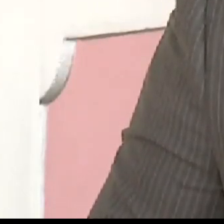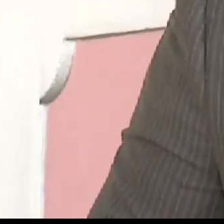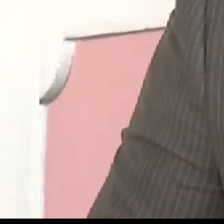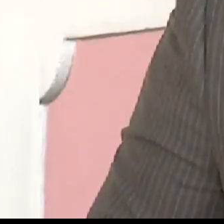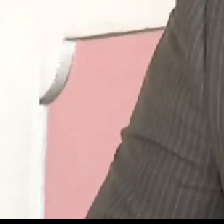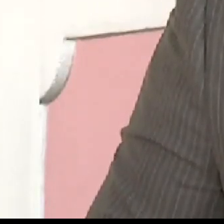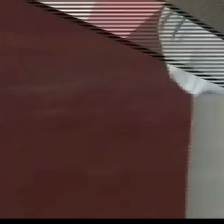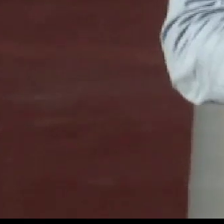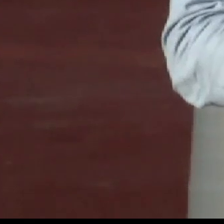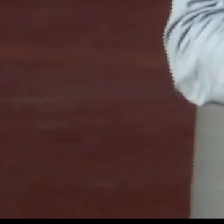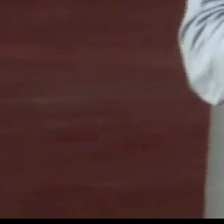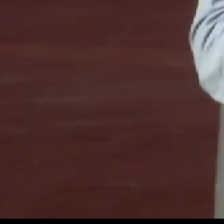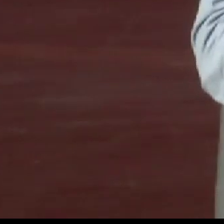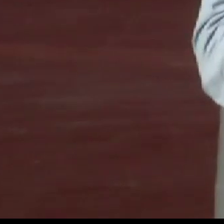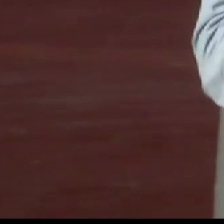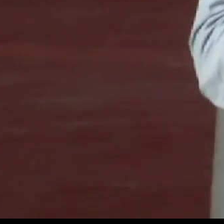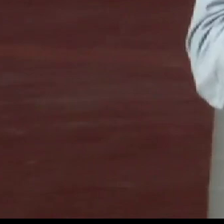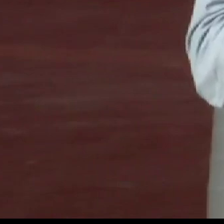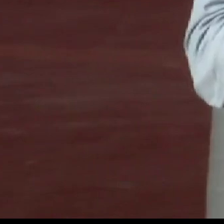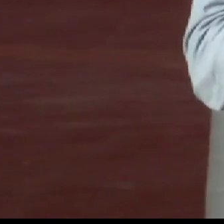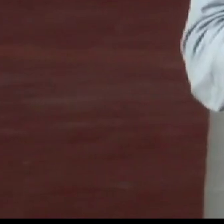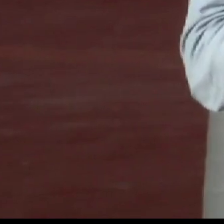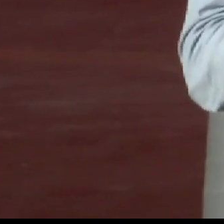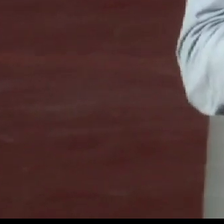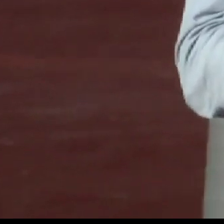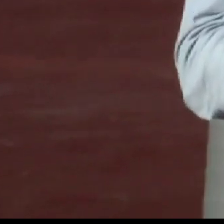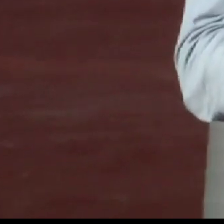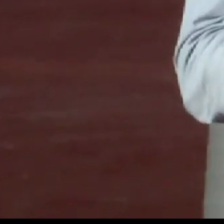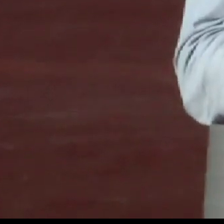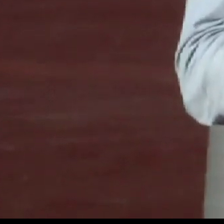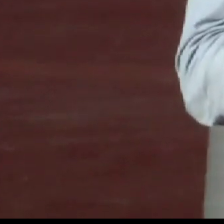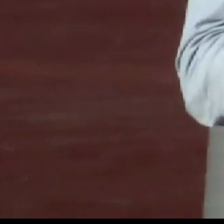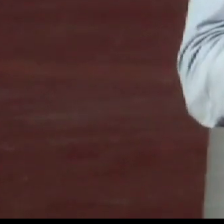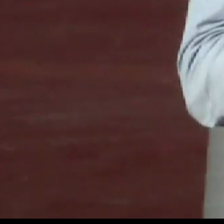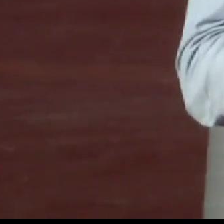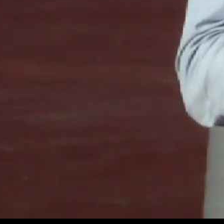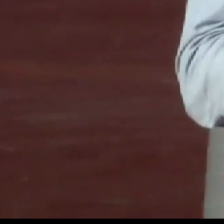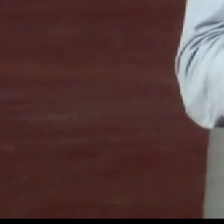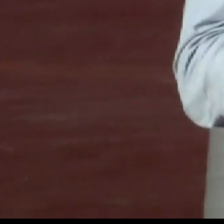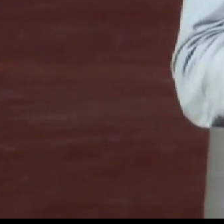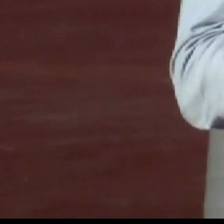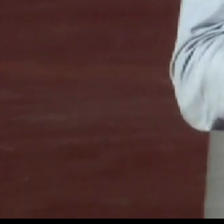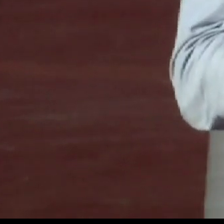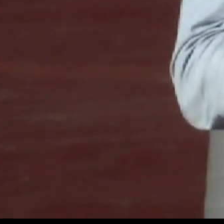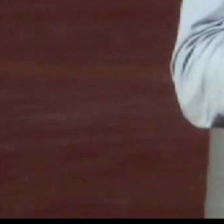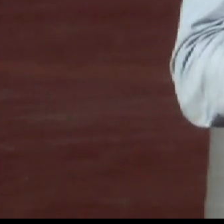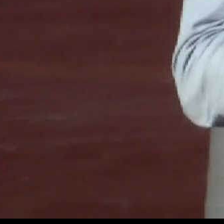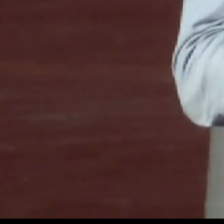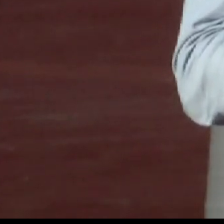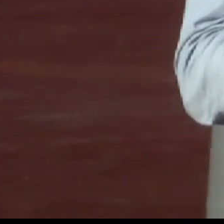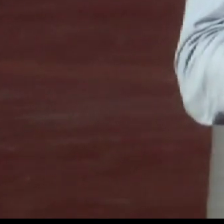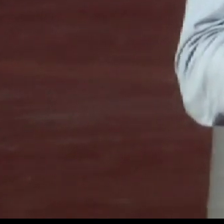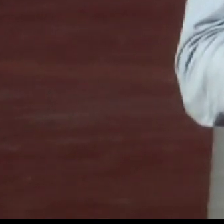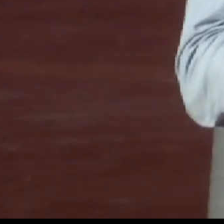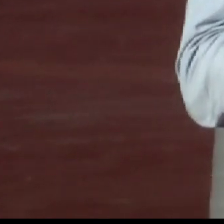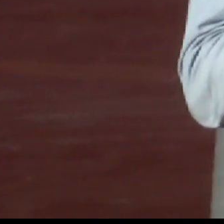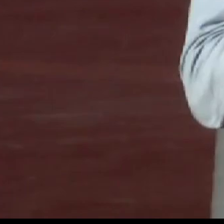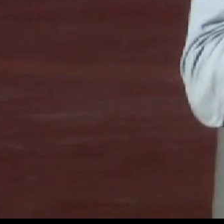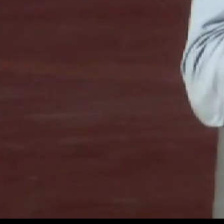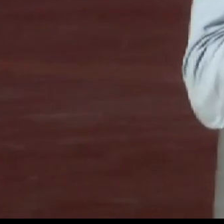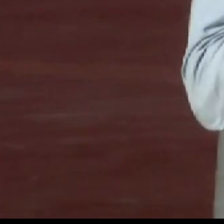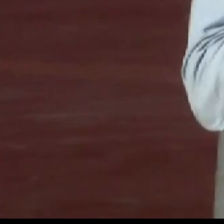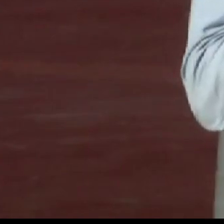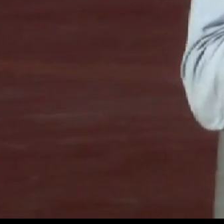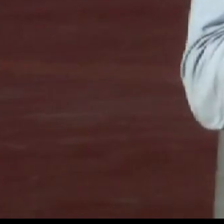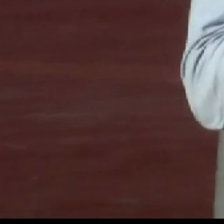Bahamas tonight. A brand new living facility for training opens at Her Majesty's prison. I'm Jared Higgs. I'll have all the details straight